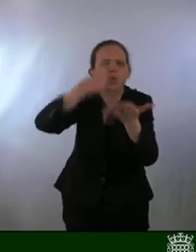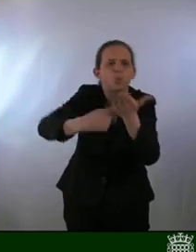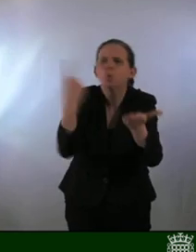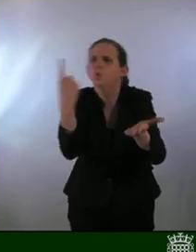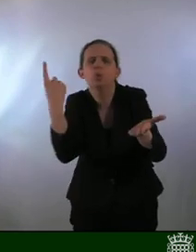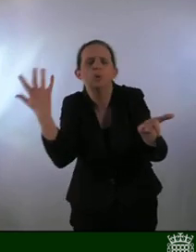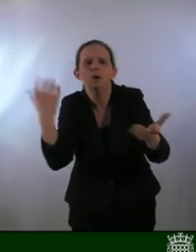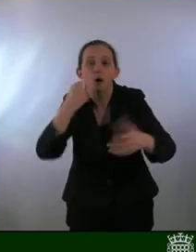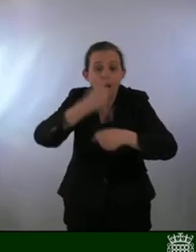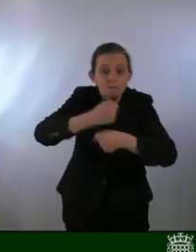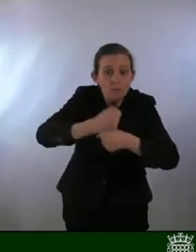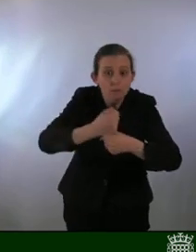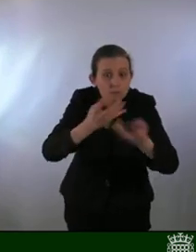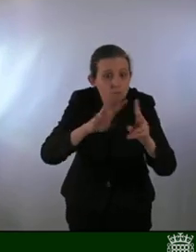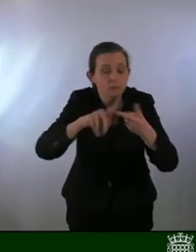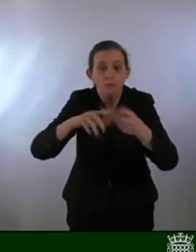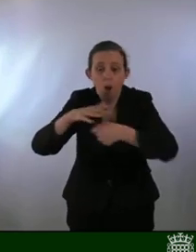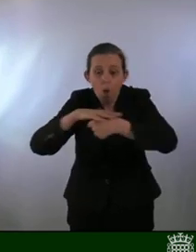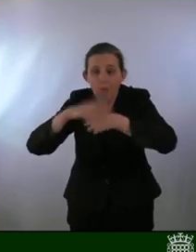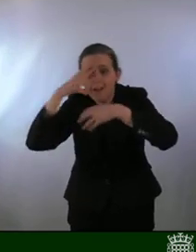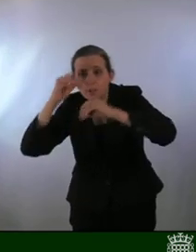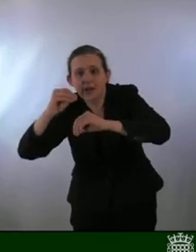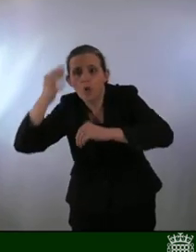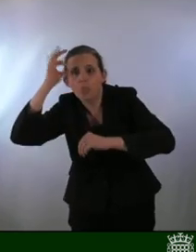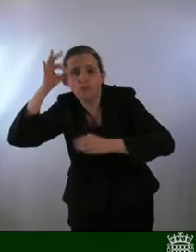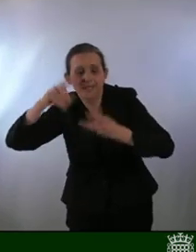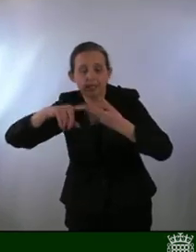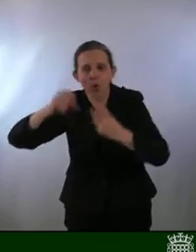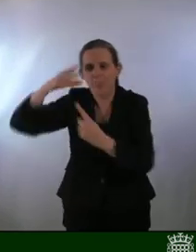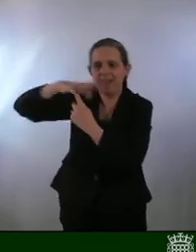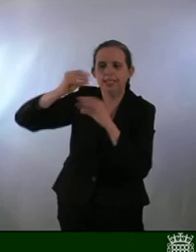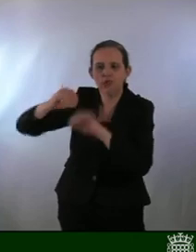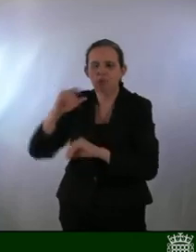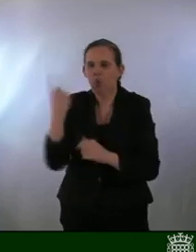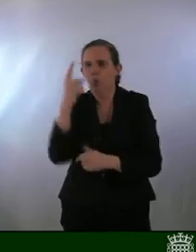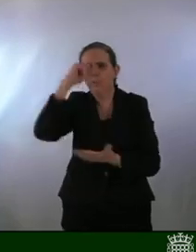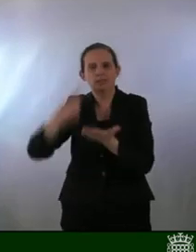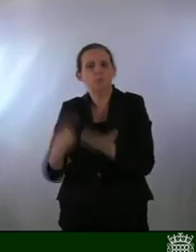it the government? Is it a local education authority? Or is it the head teacher?